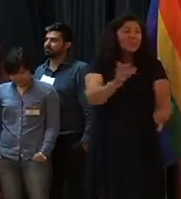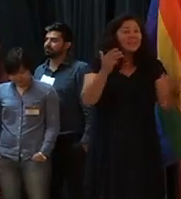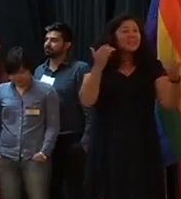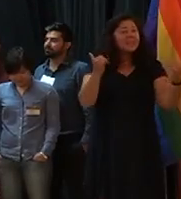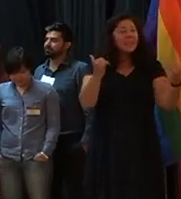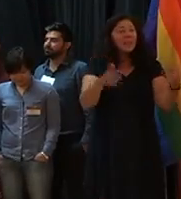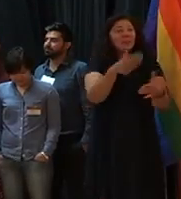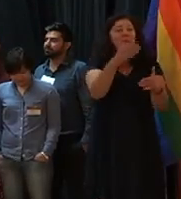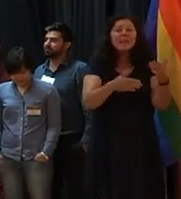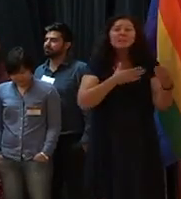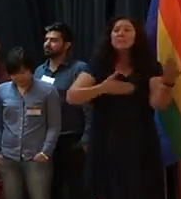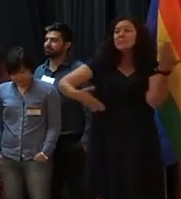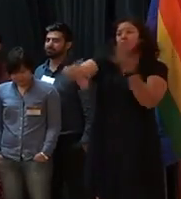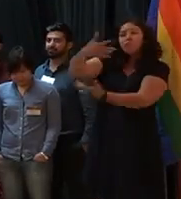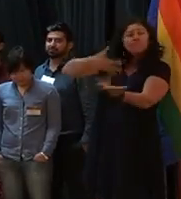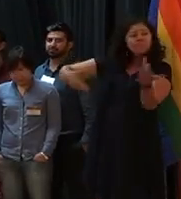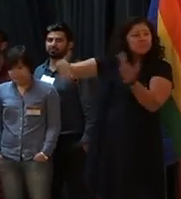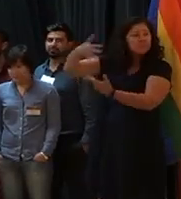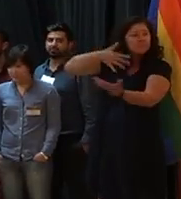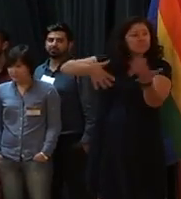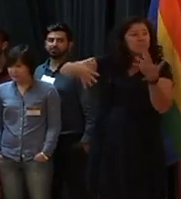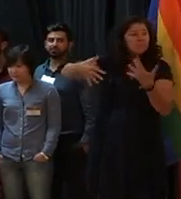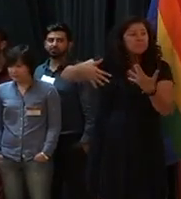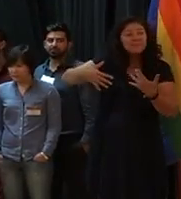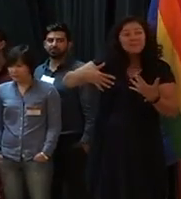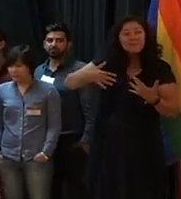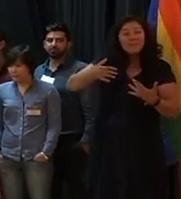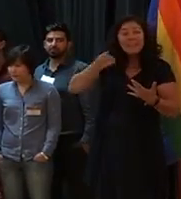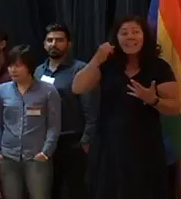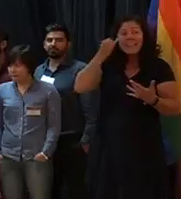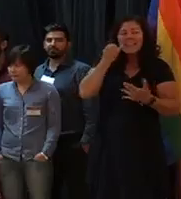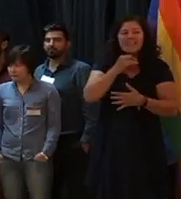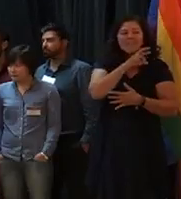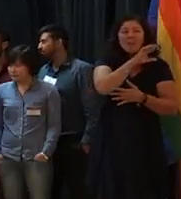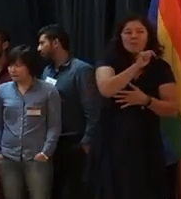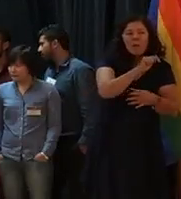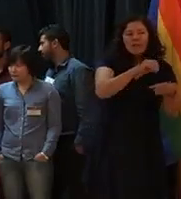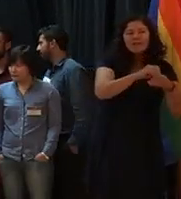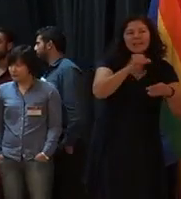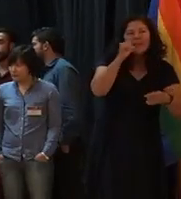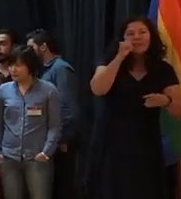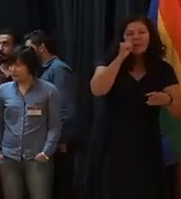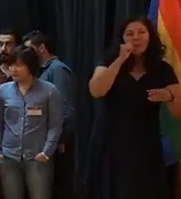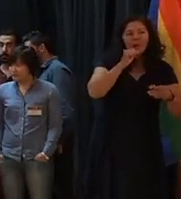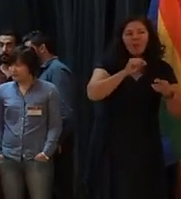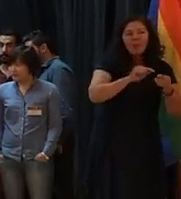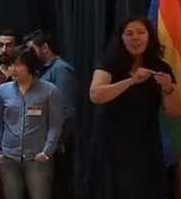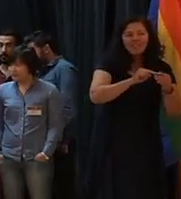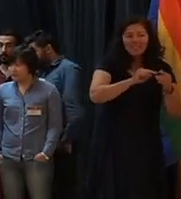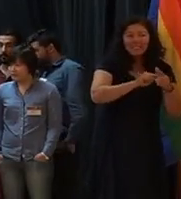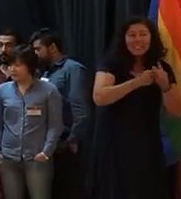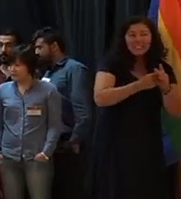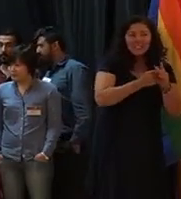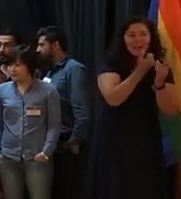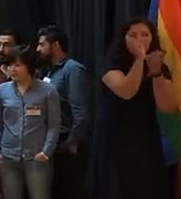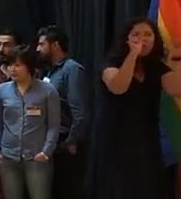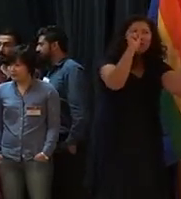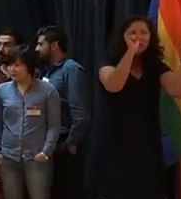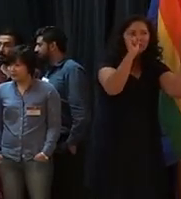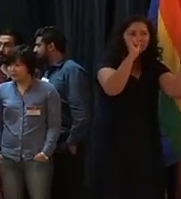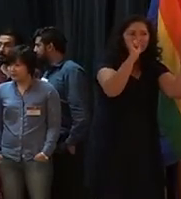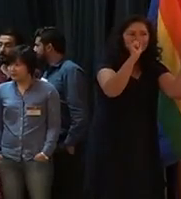leave you to mix and mingle, because if a riot at a bar can spark a revolution in a party,